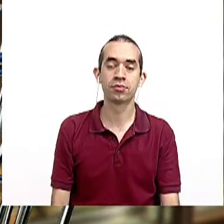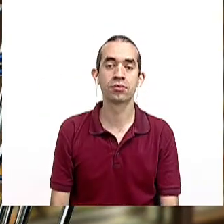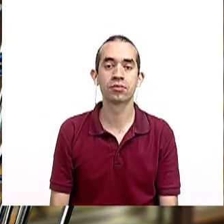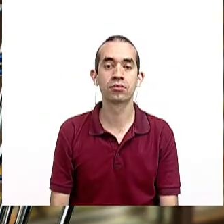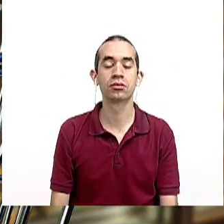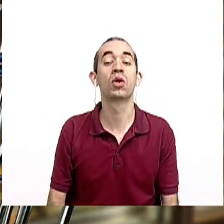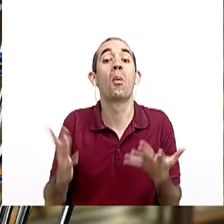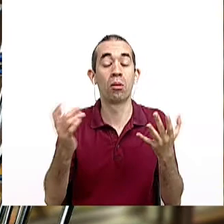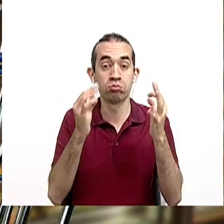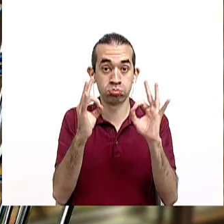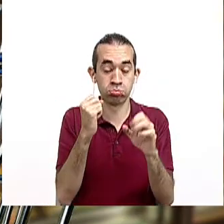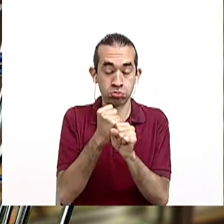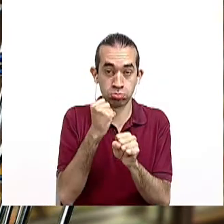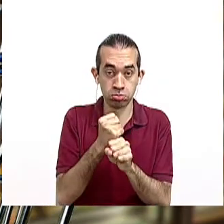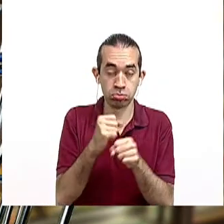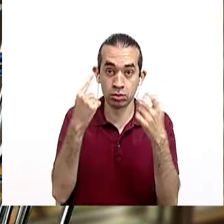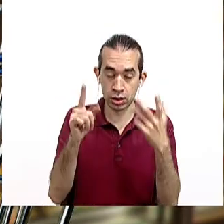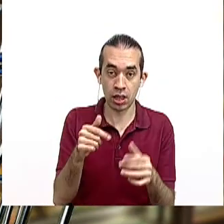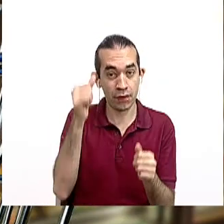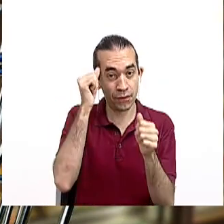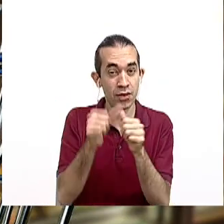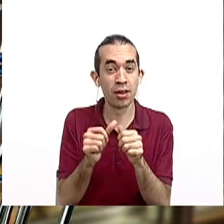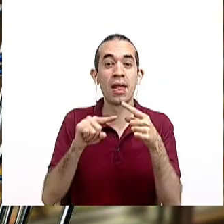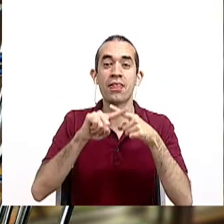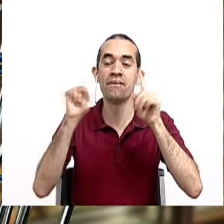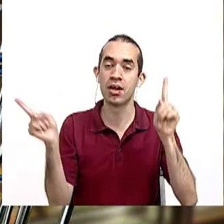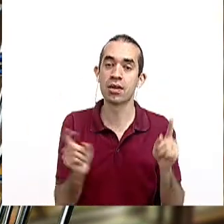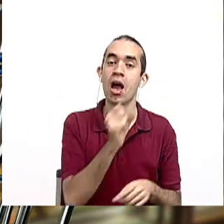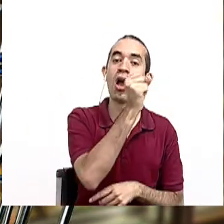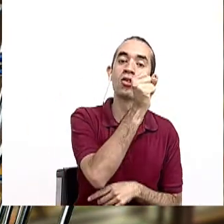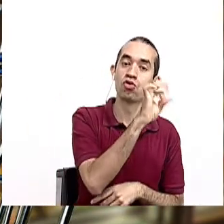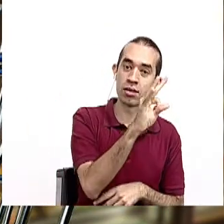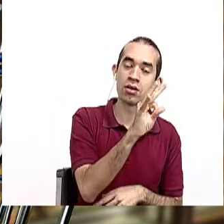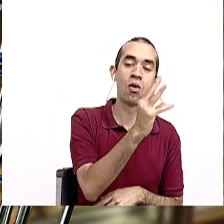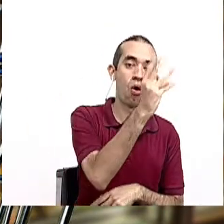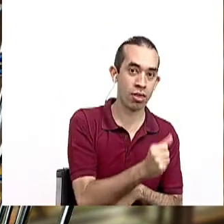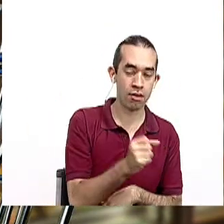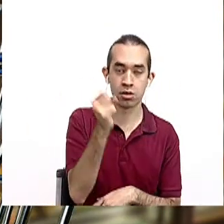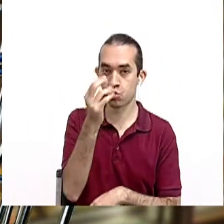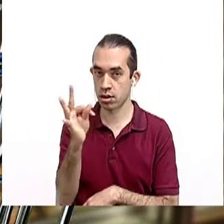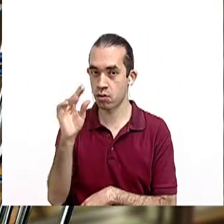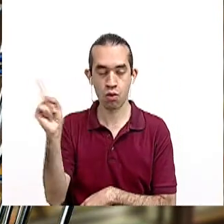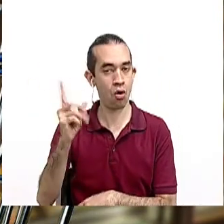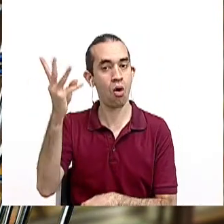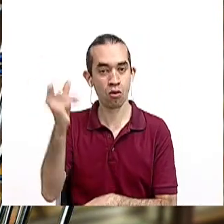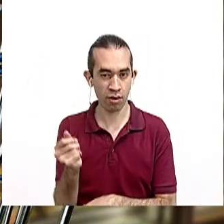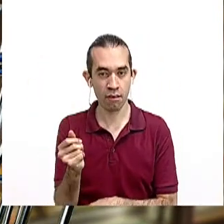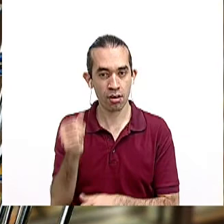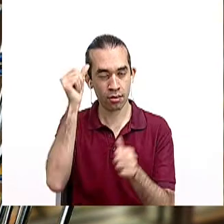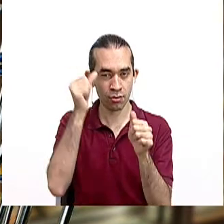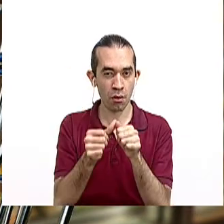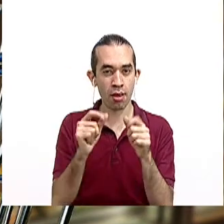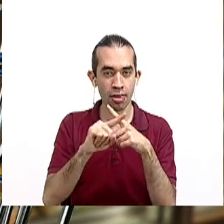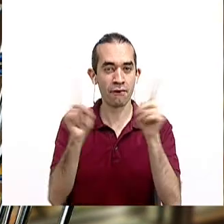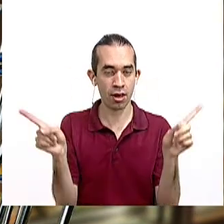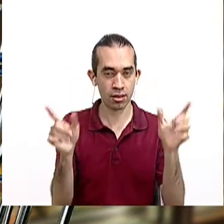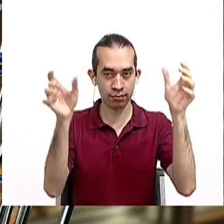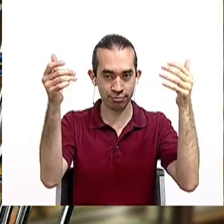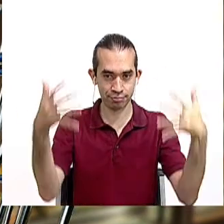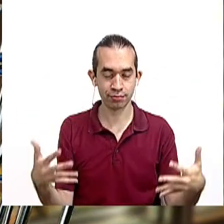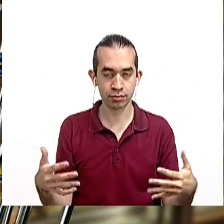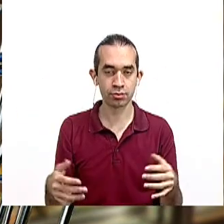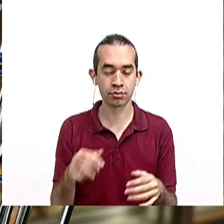was the task? Did you recall the difference between countable and uncountable nouns? Okay, let's check the